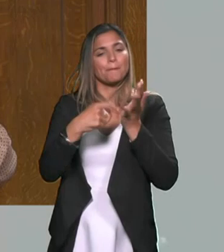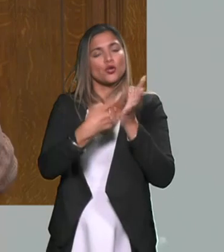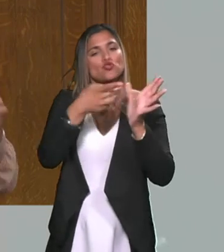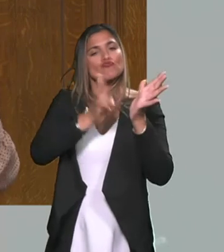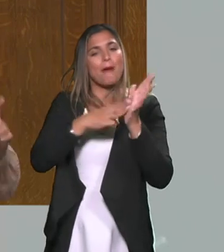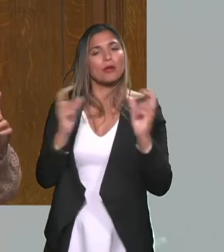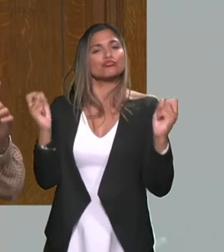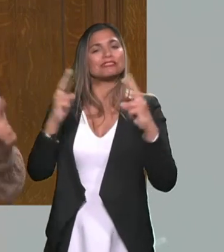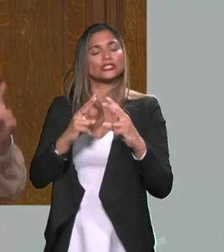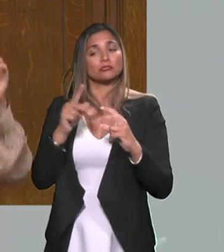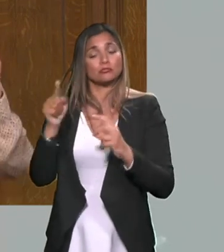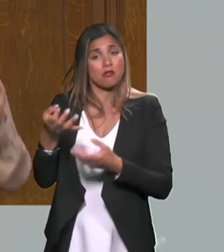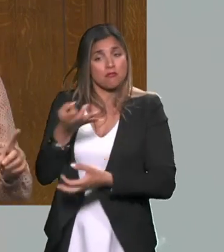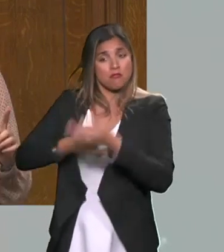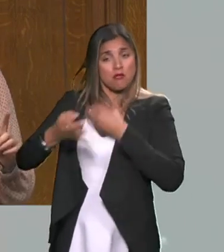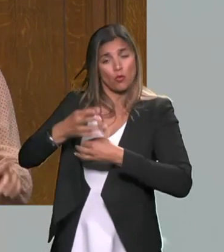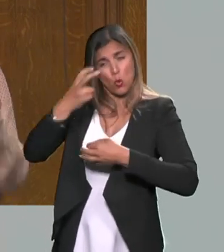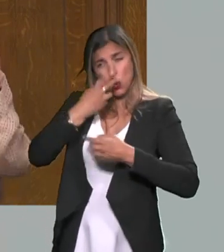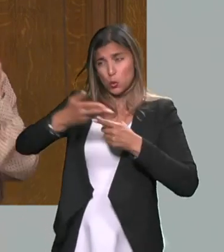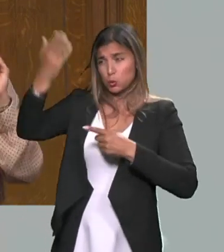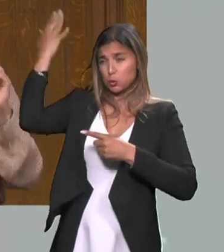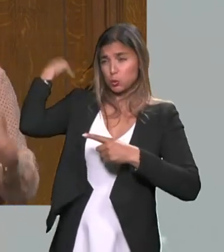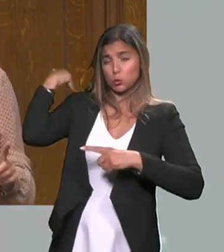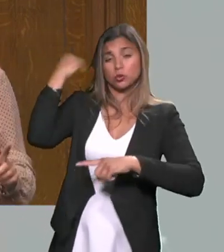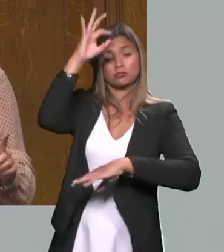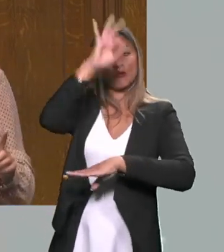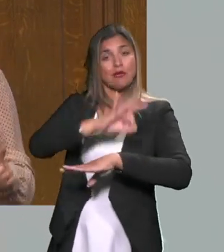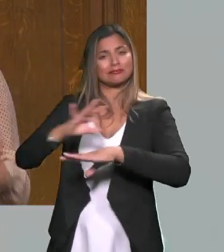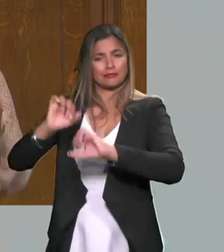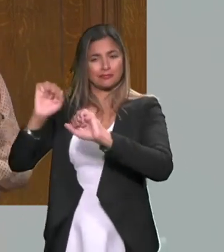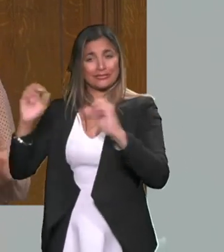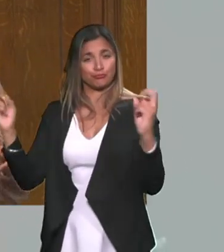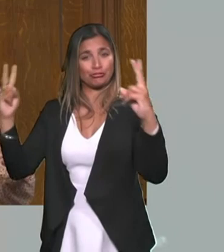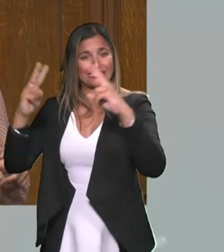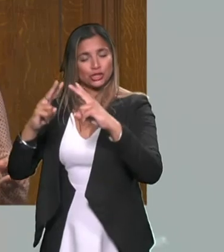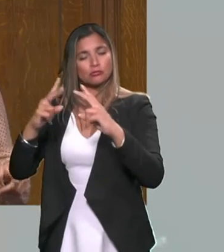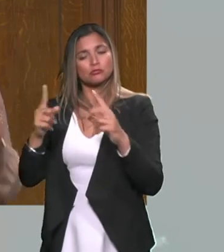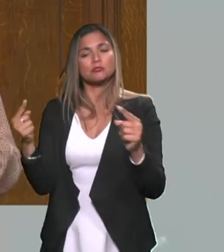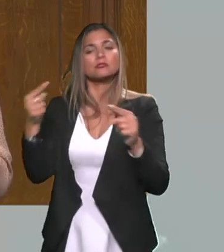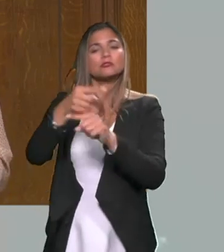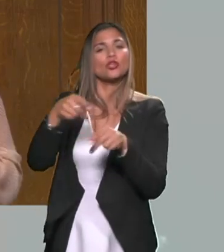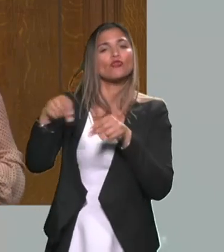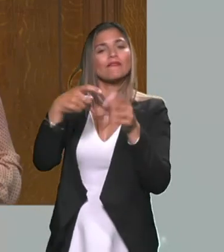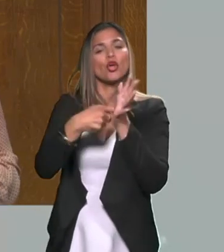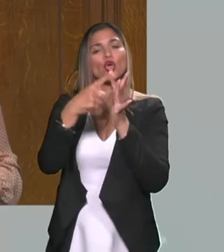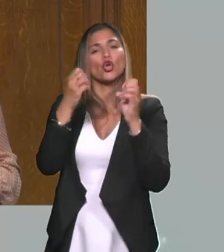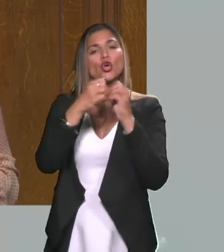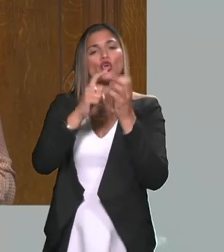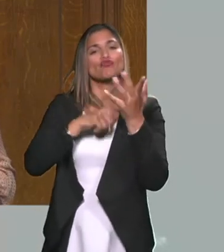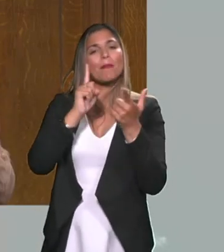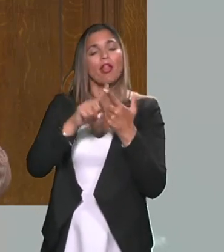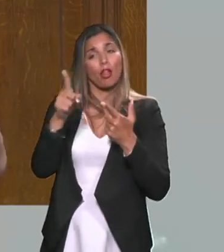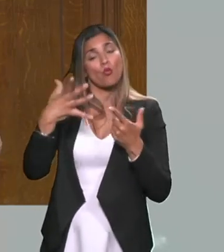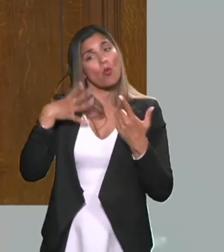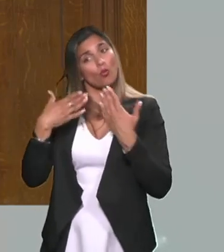historic piece of industrial architecture that crosses the Ribble to be reopened. Vote for the utility, and because we're bloody proud of